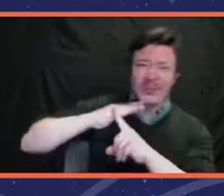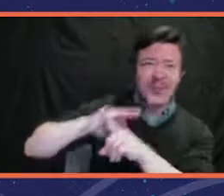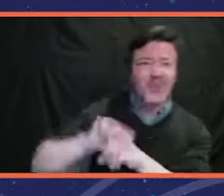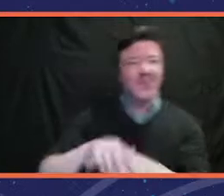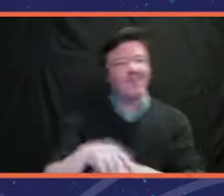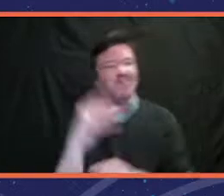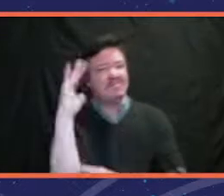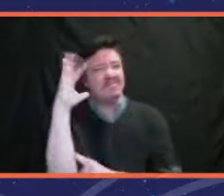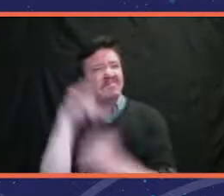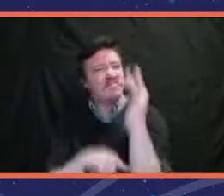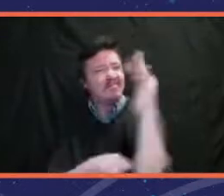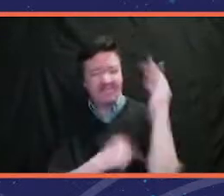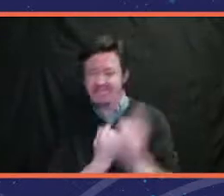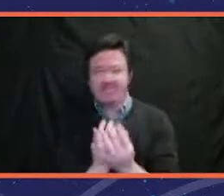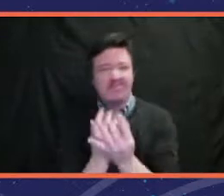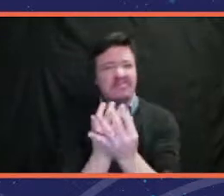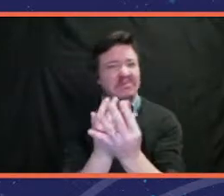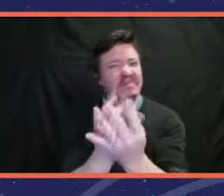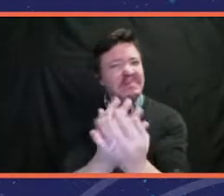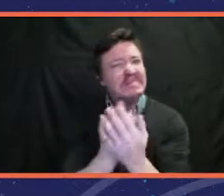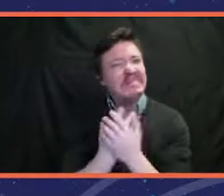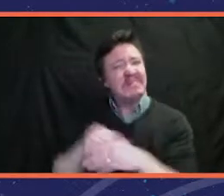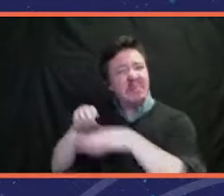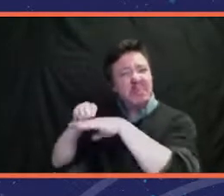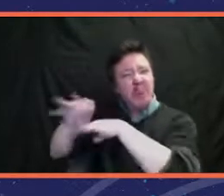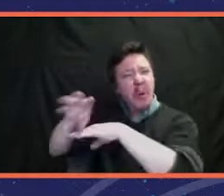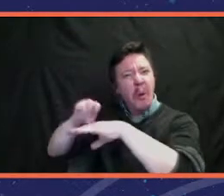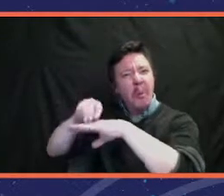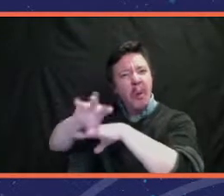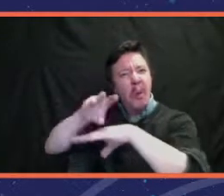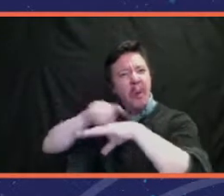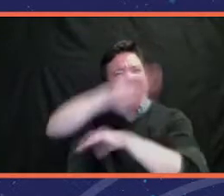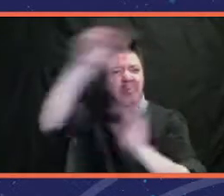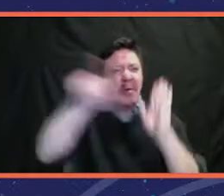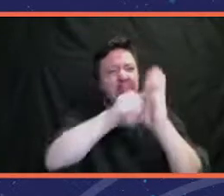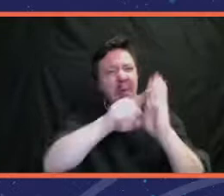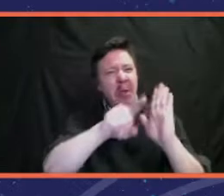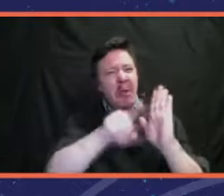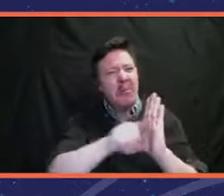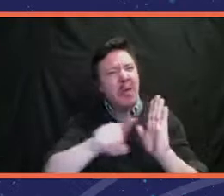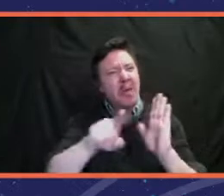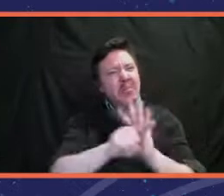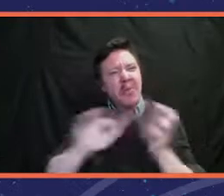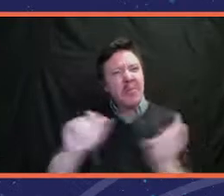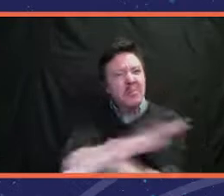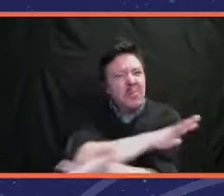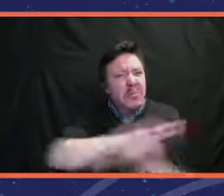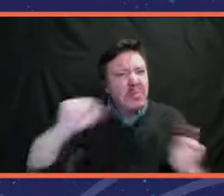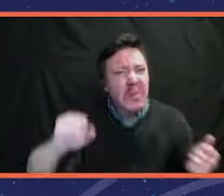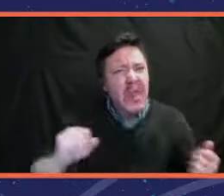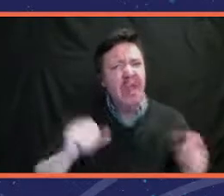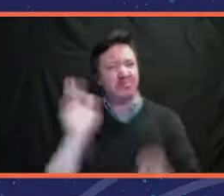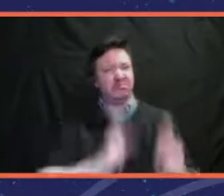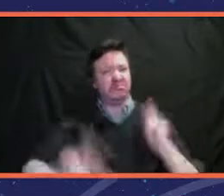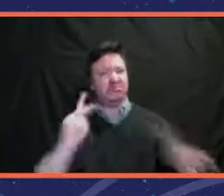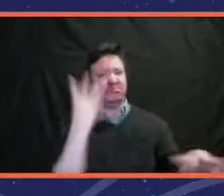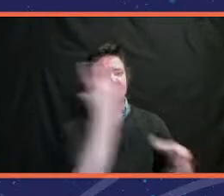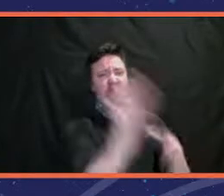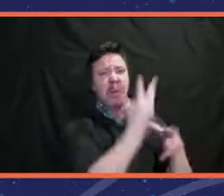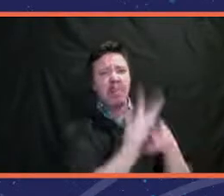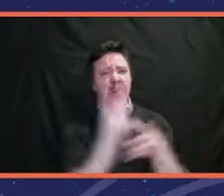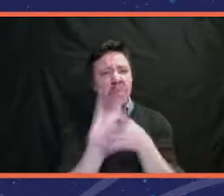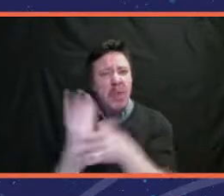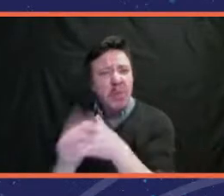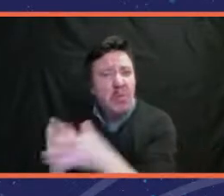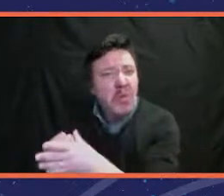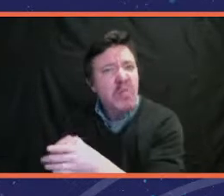Picture no racism, sexism, classism, oppression. Down in such a rate, and movement taking lives of people. That world we can build it, one